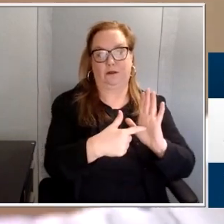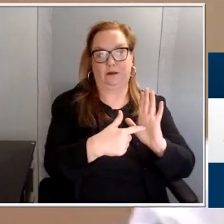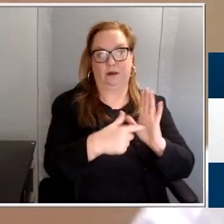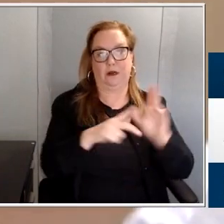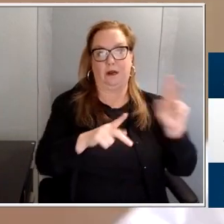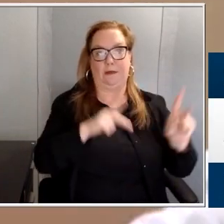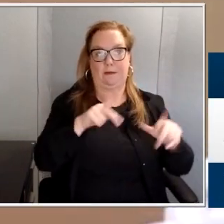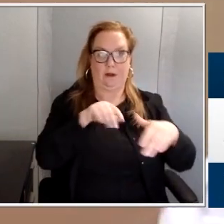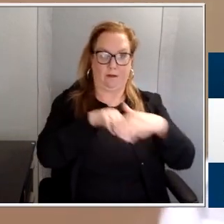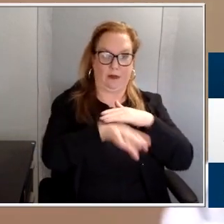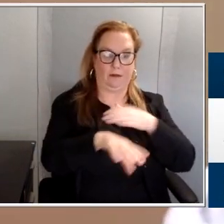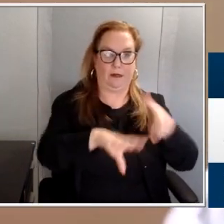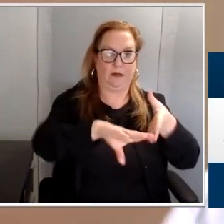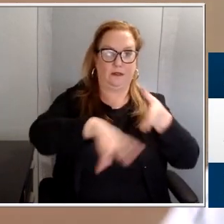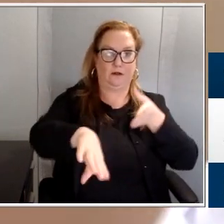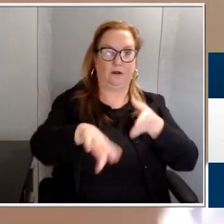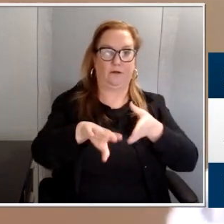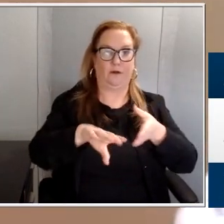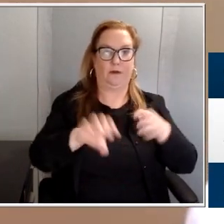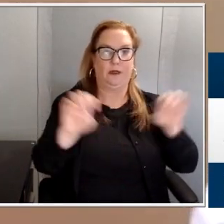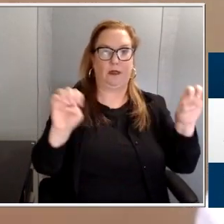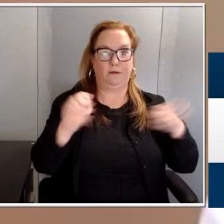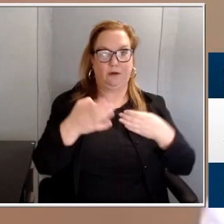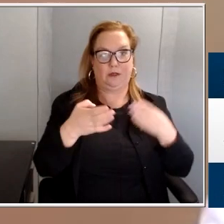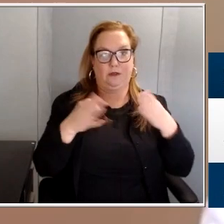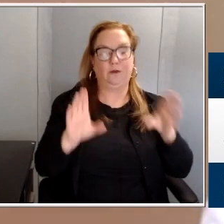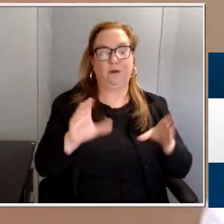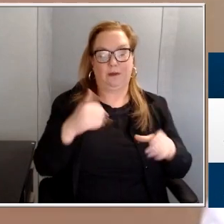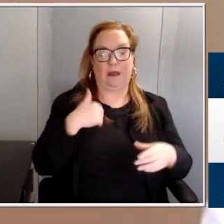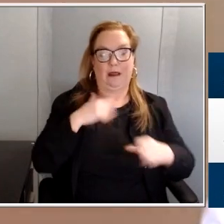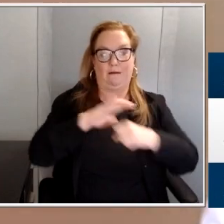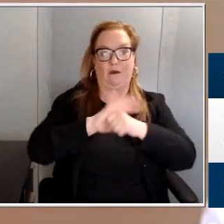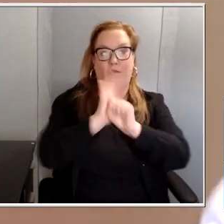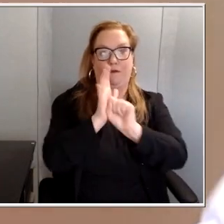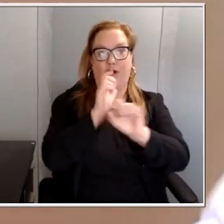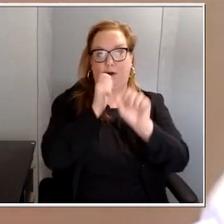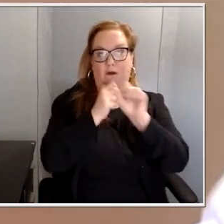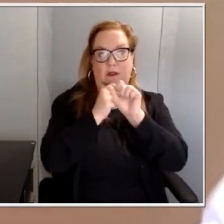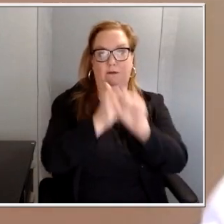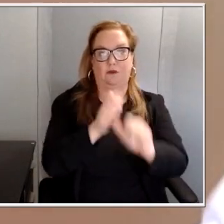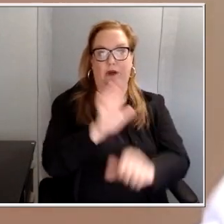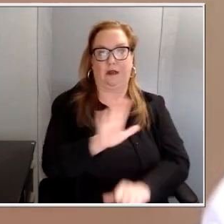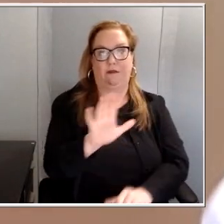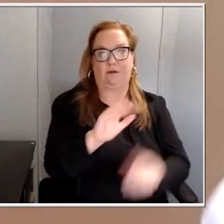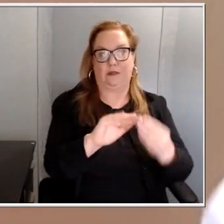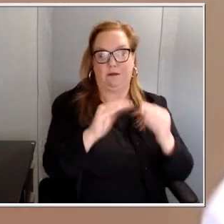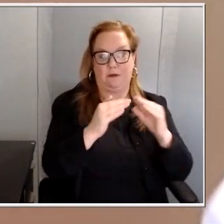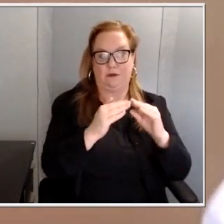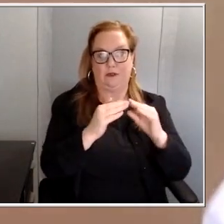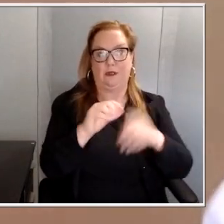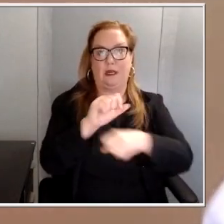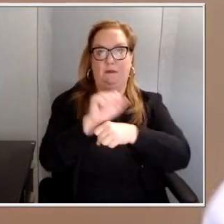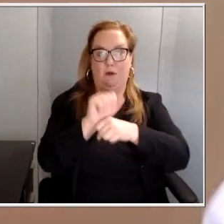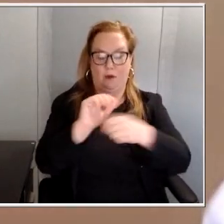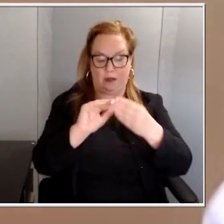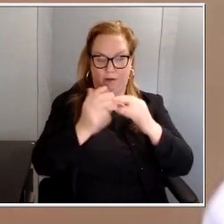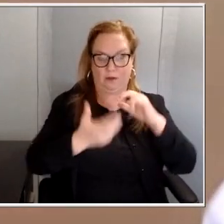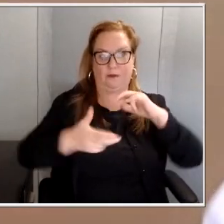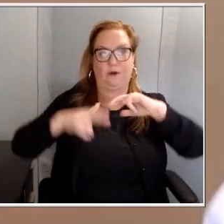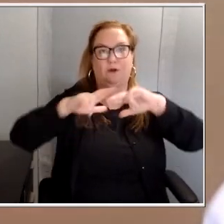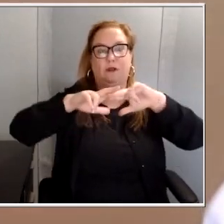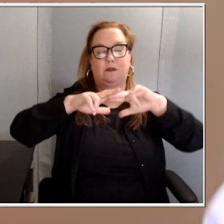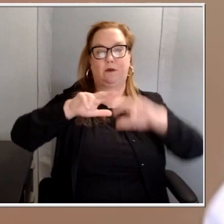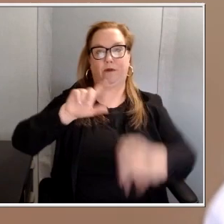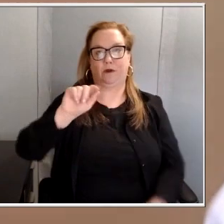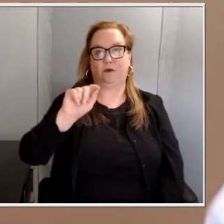being admitted but discharged from the ED with COVID. So we don't keep track of those. Employee numbers are up. We have about